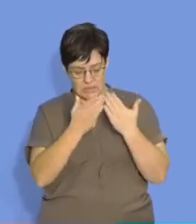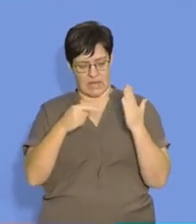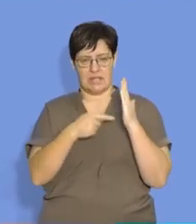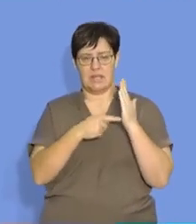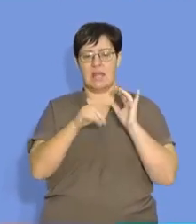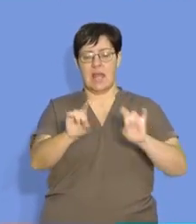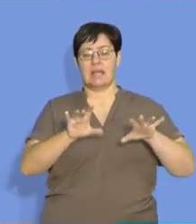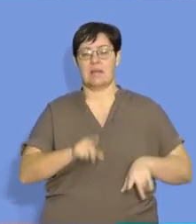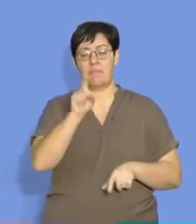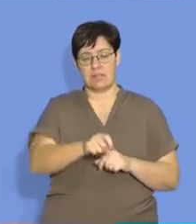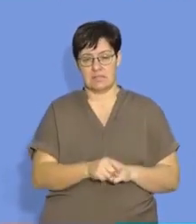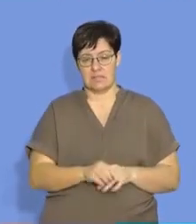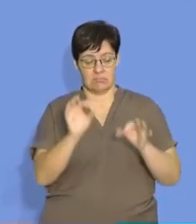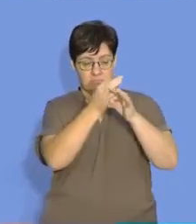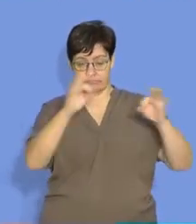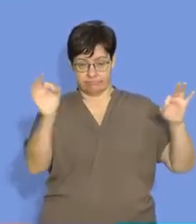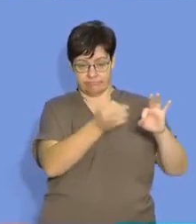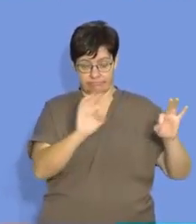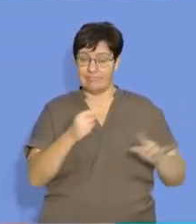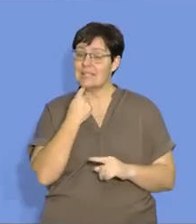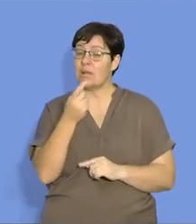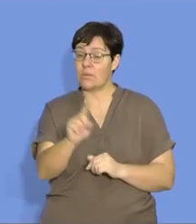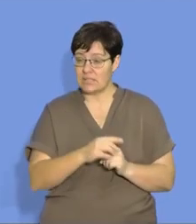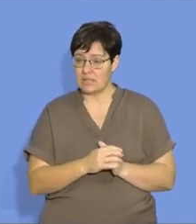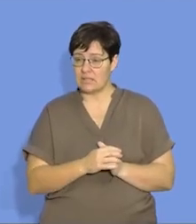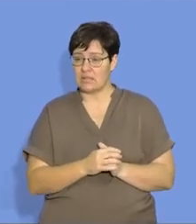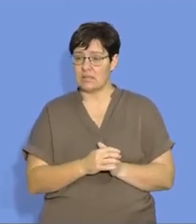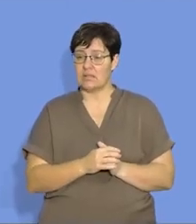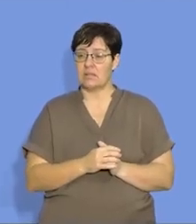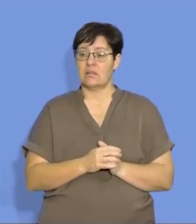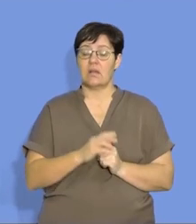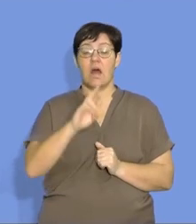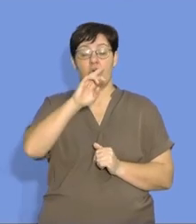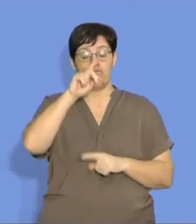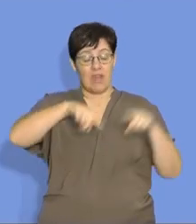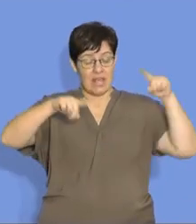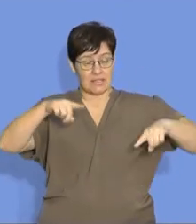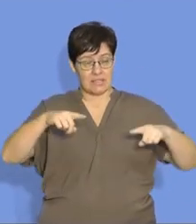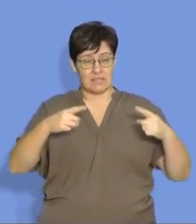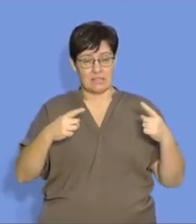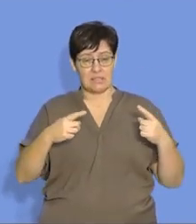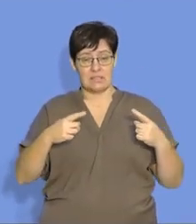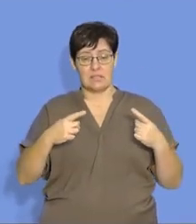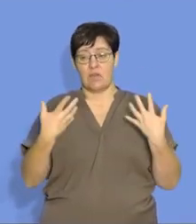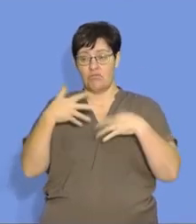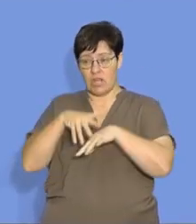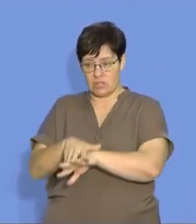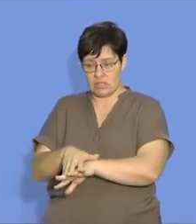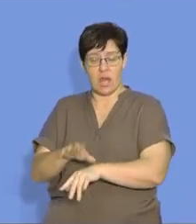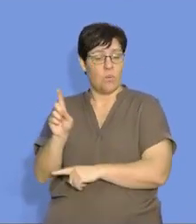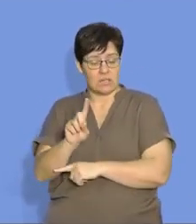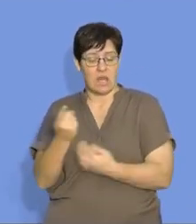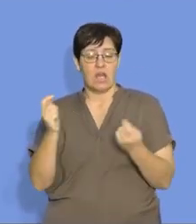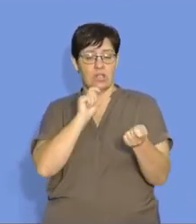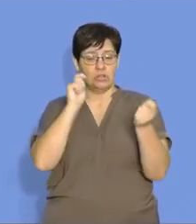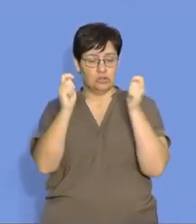for your exam. And that definition says that the rate of a reaction is the change in the amount